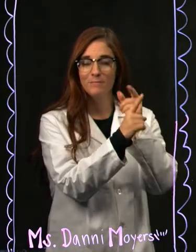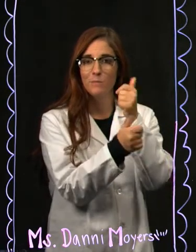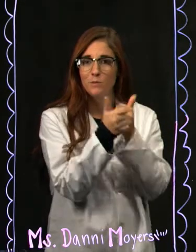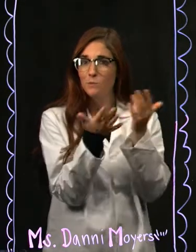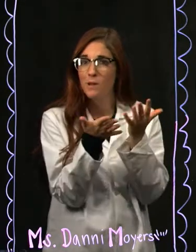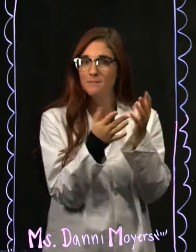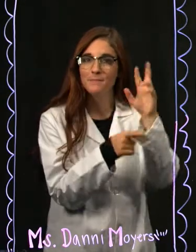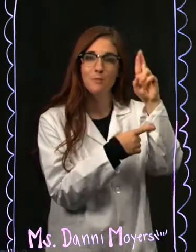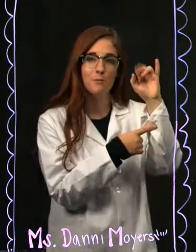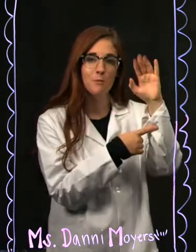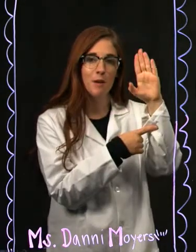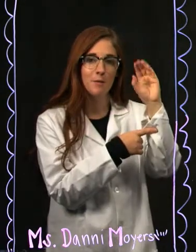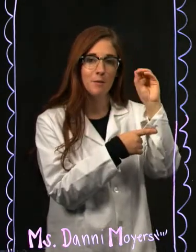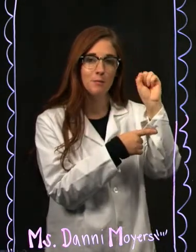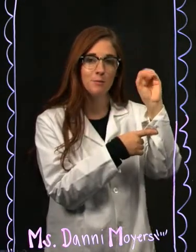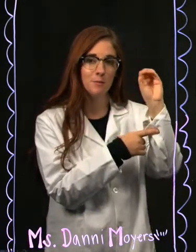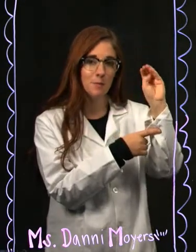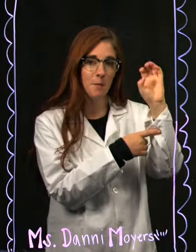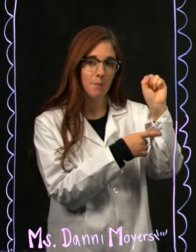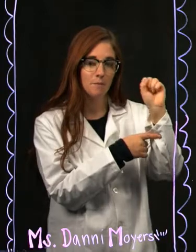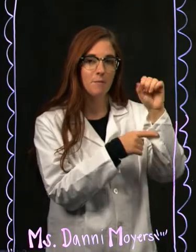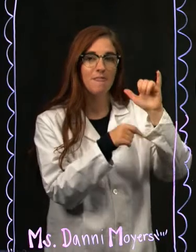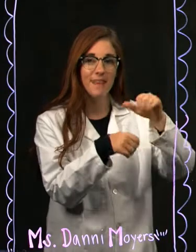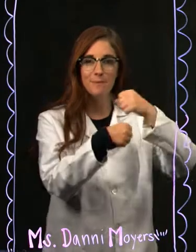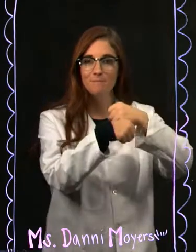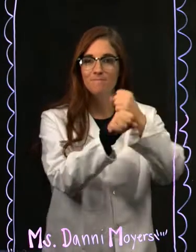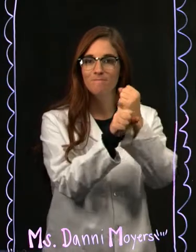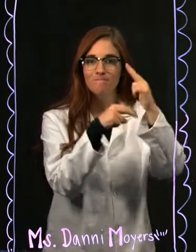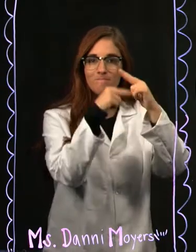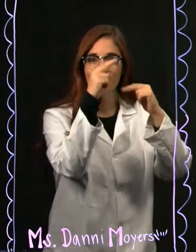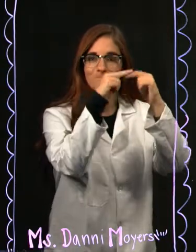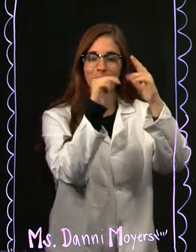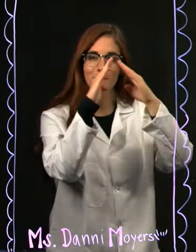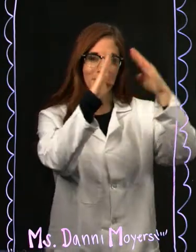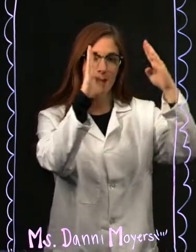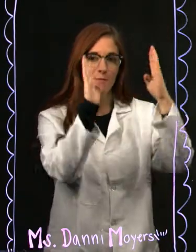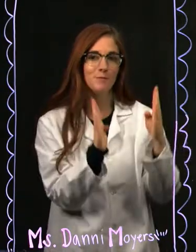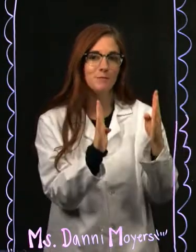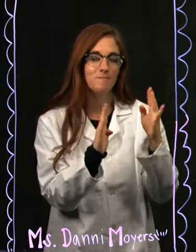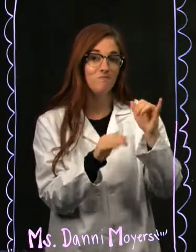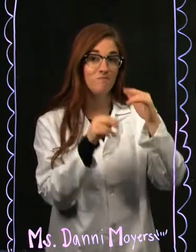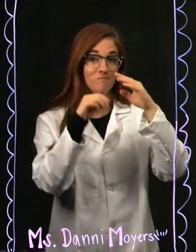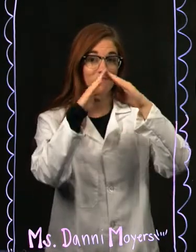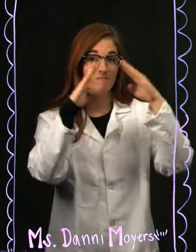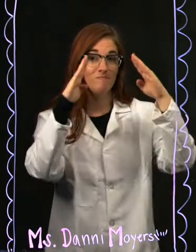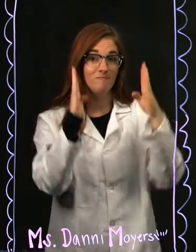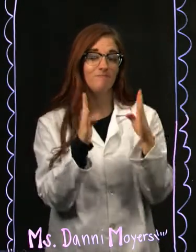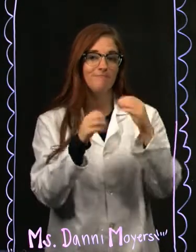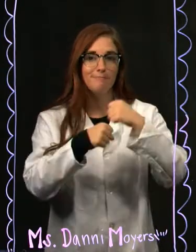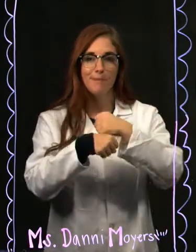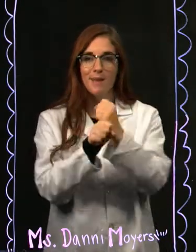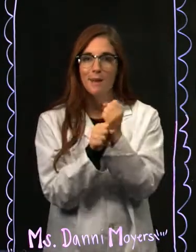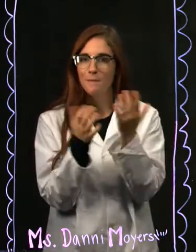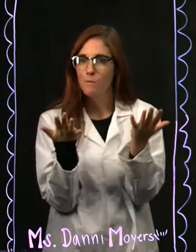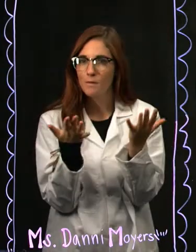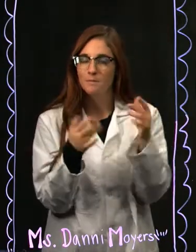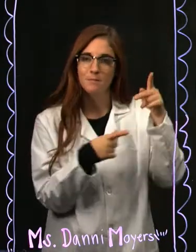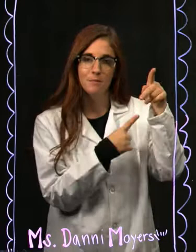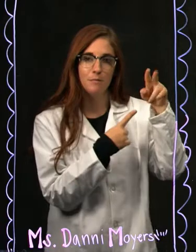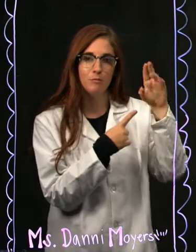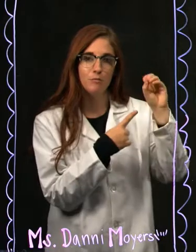which are these ribosomes, to make the house. And the house is made up of these proteins. So these are the